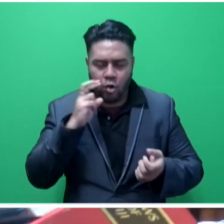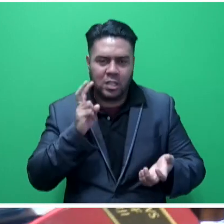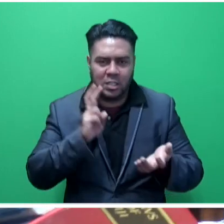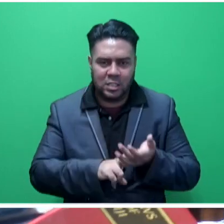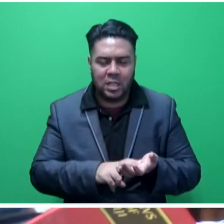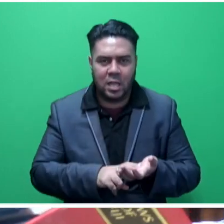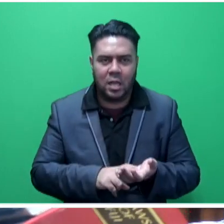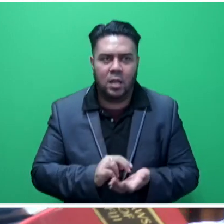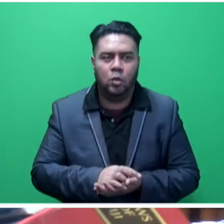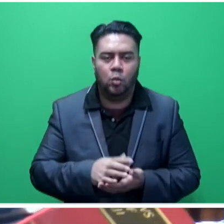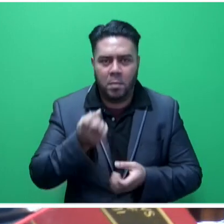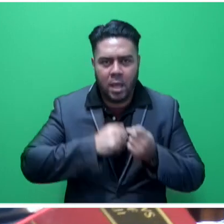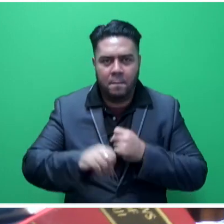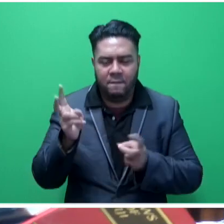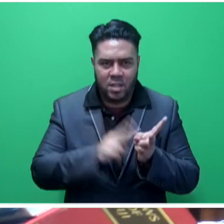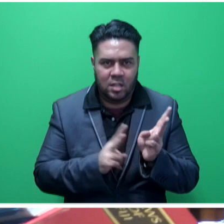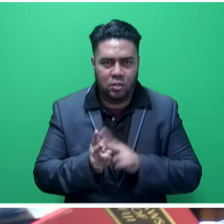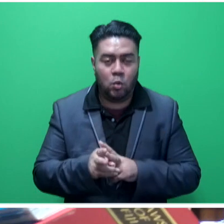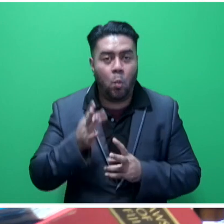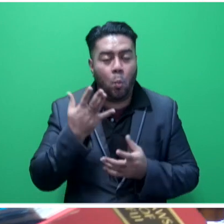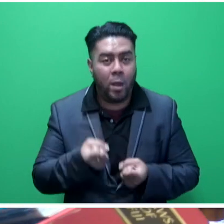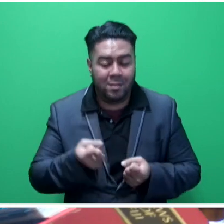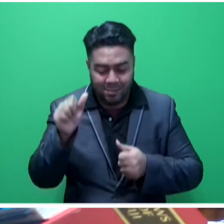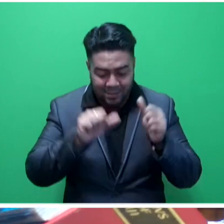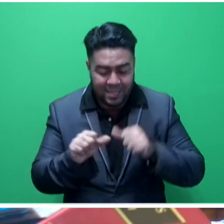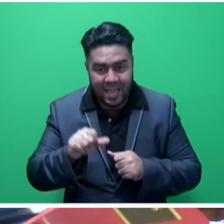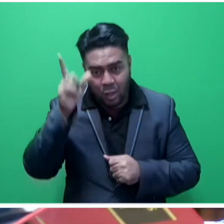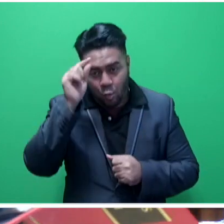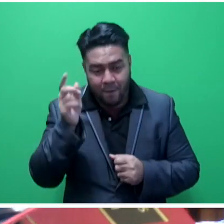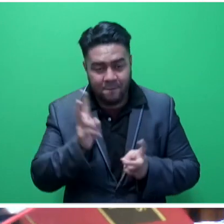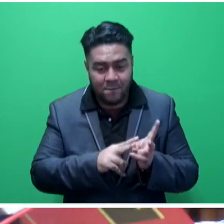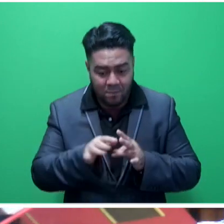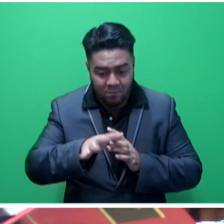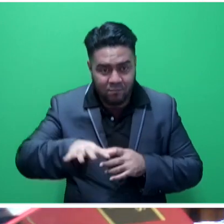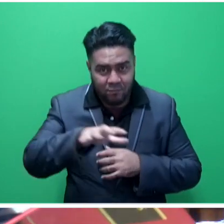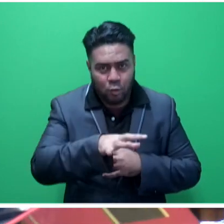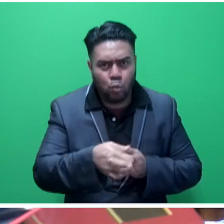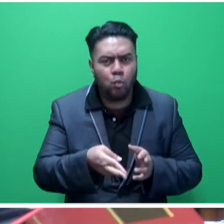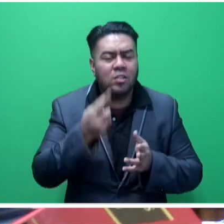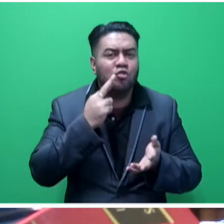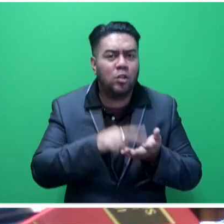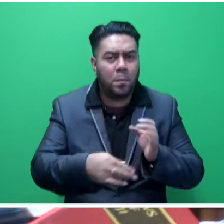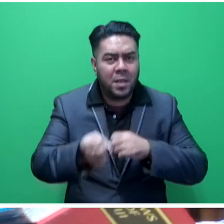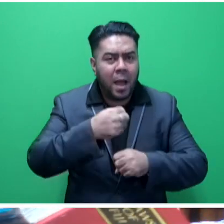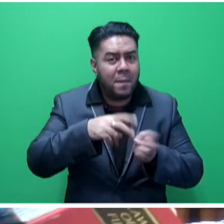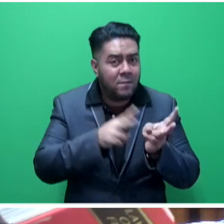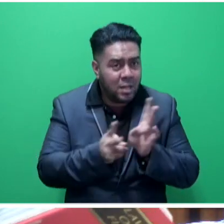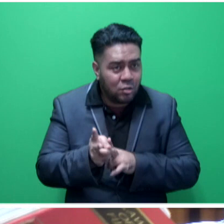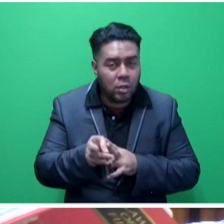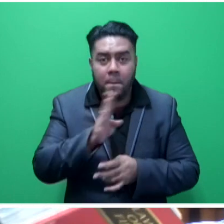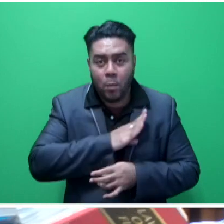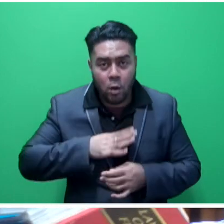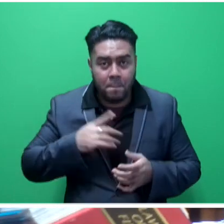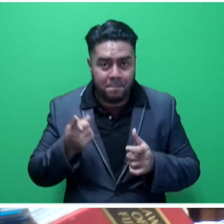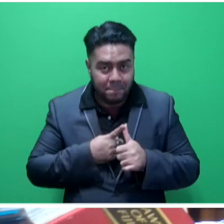settlements to be a village. When assessing an iTaukei settlement's suitability for registration as a village, the board must ensure that